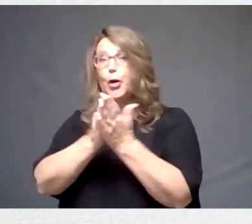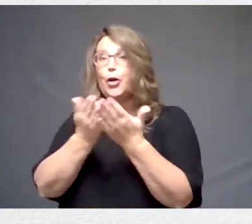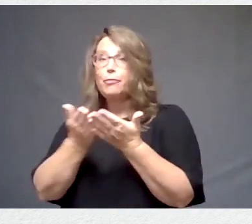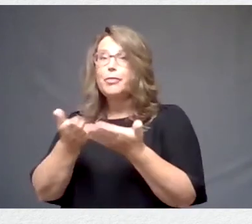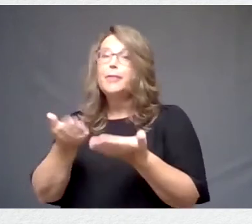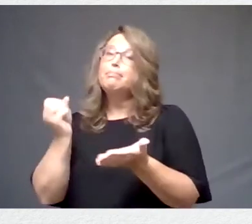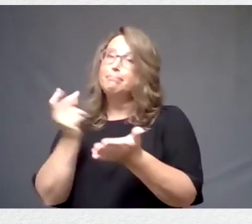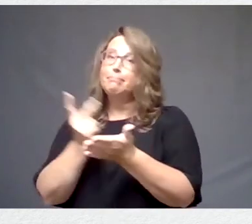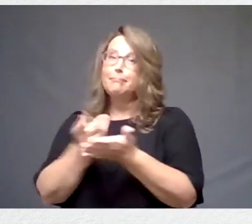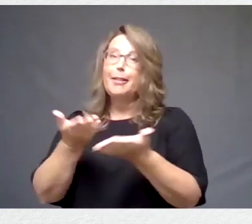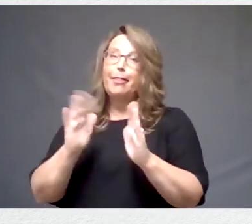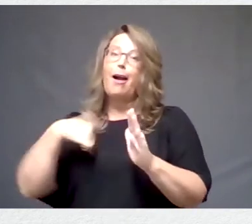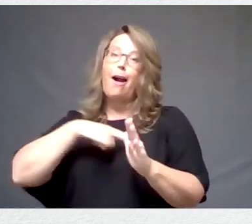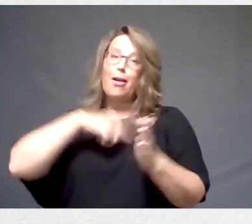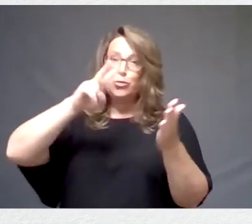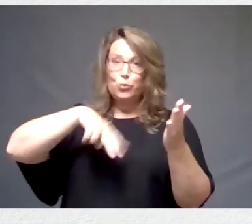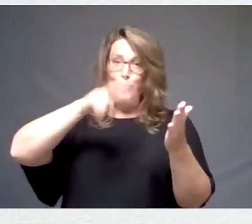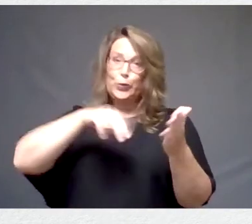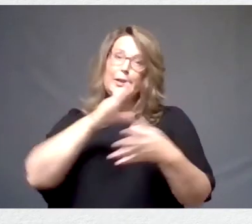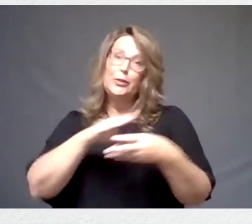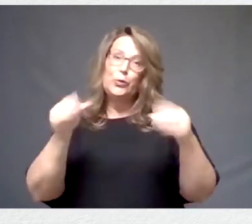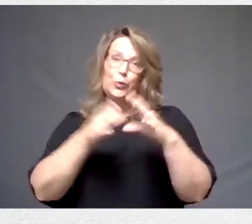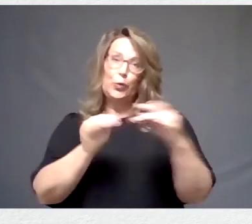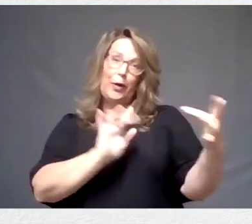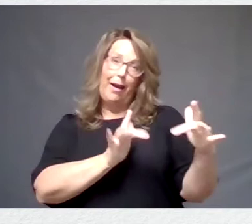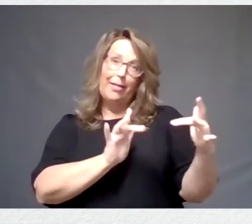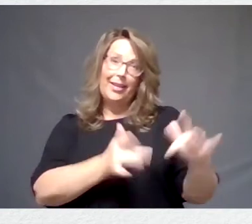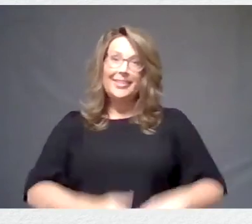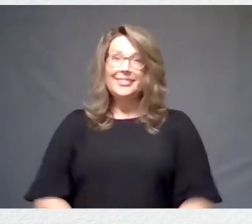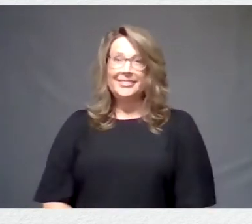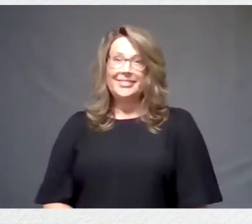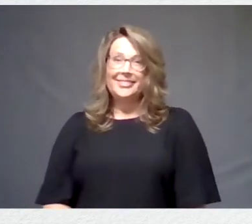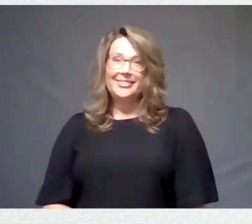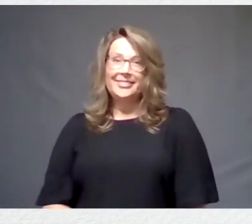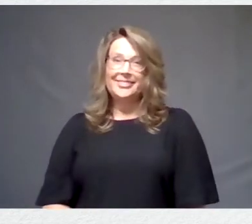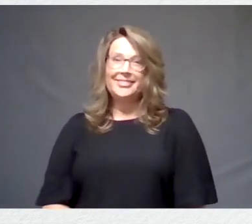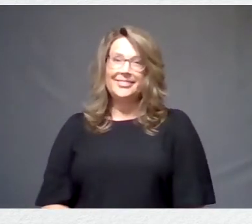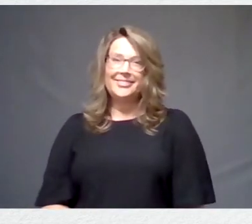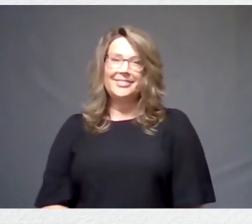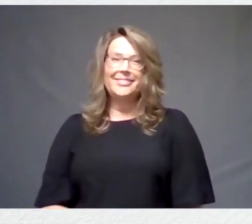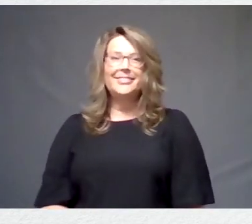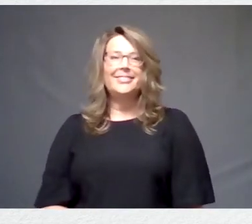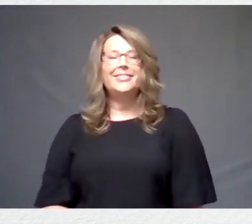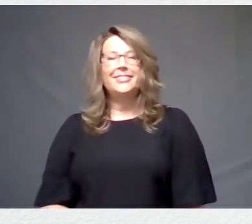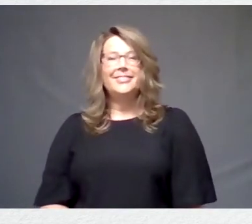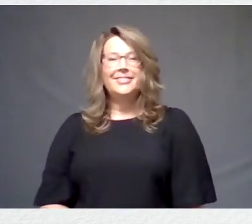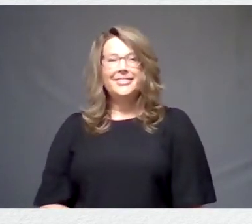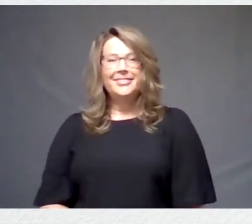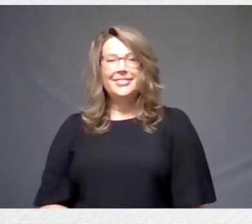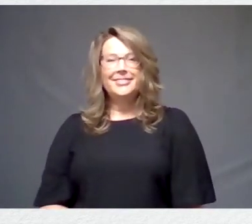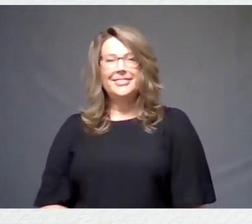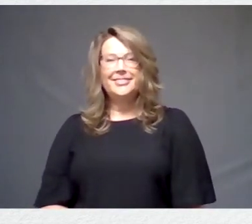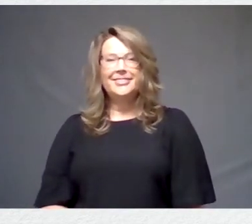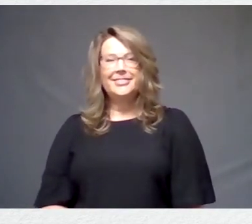para Vivir en el Planeta Tierra. Fue escrito e ilustrado por Oliver Jeff. Este libro le da la bienvenida a los recién llegados a